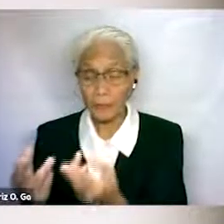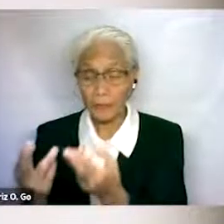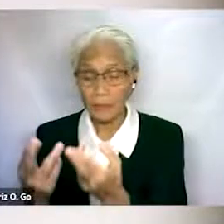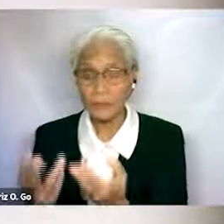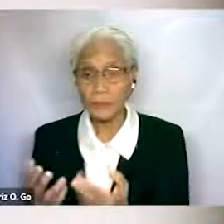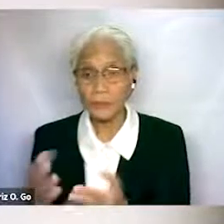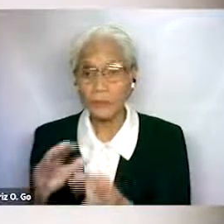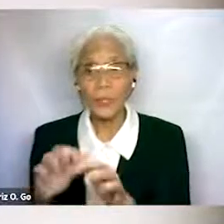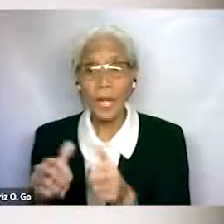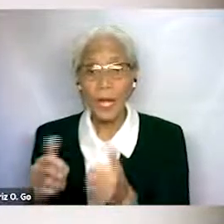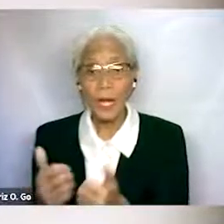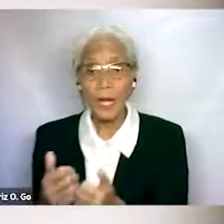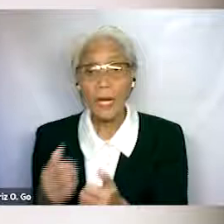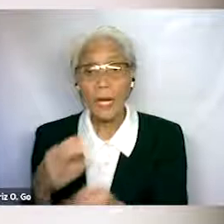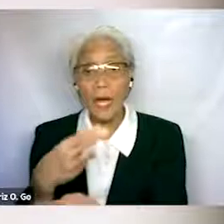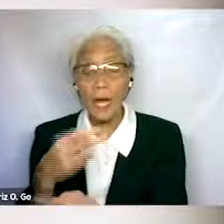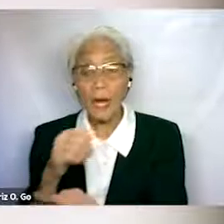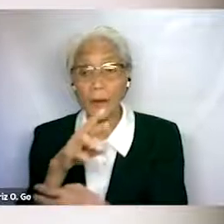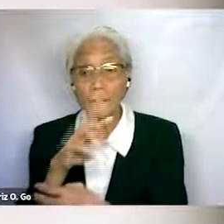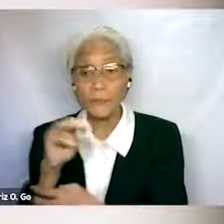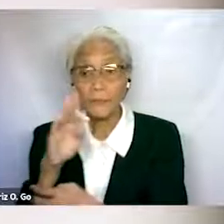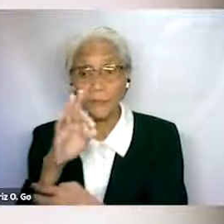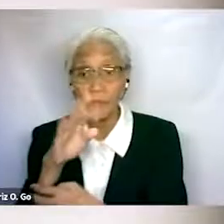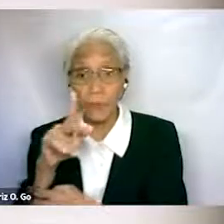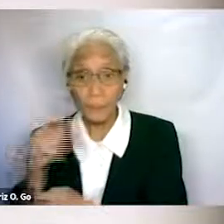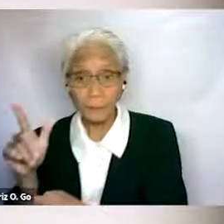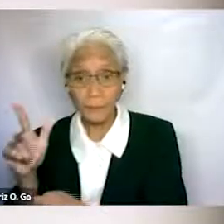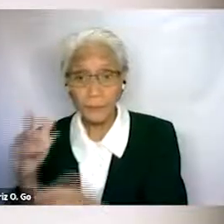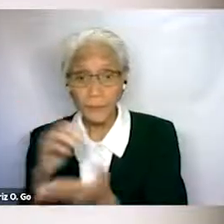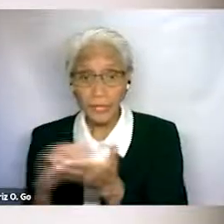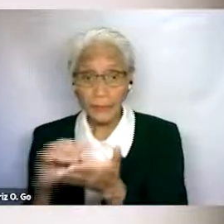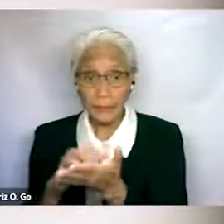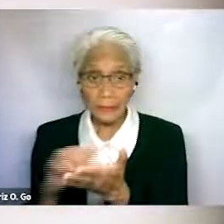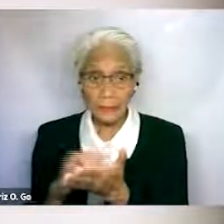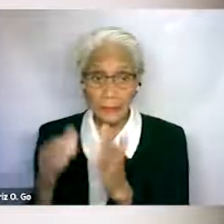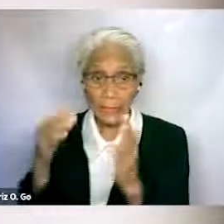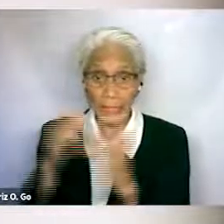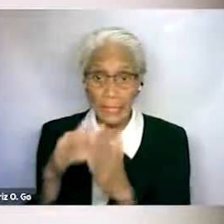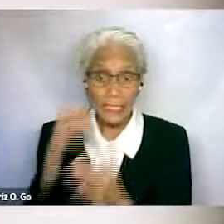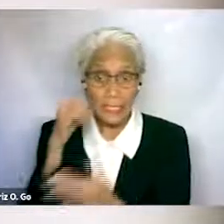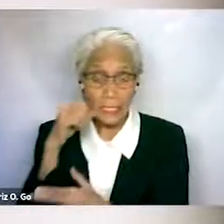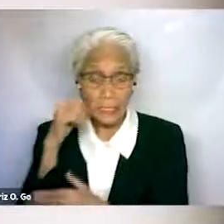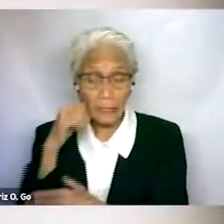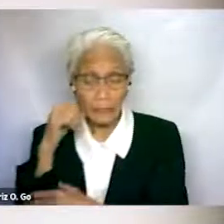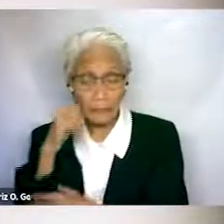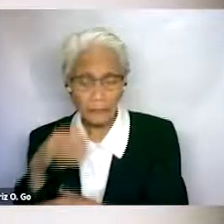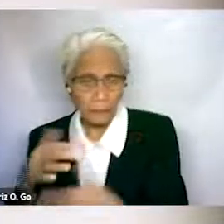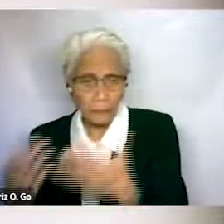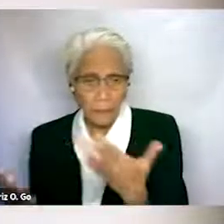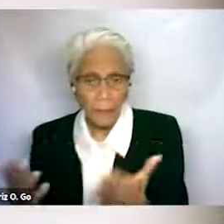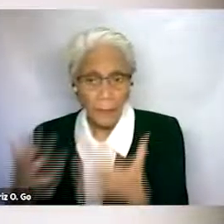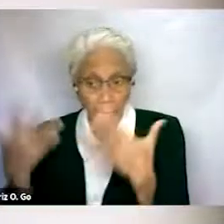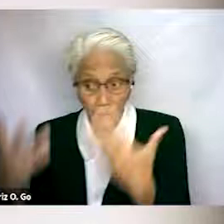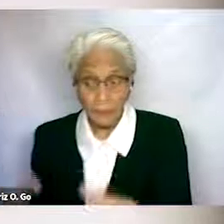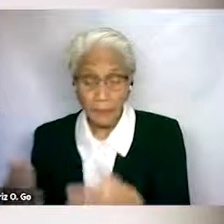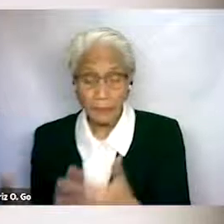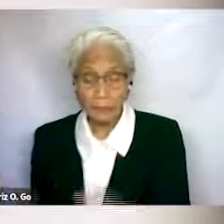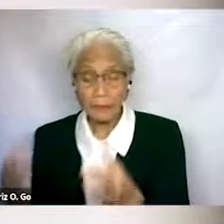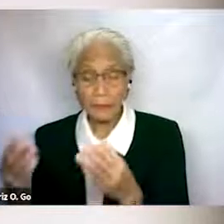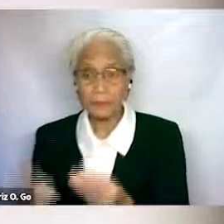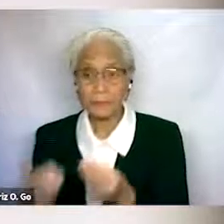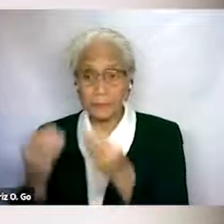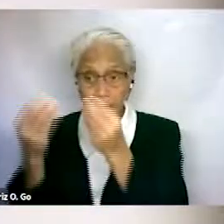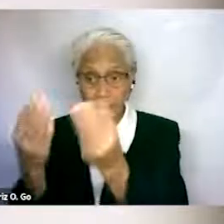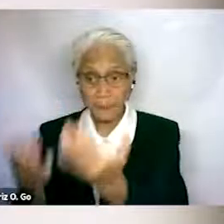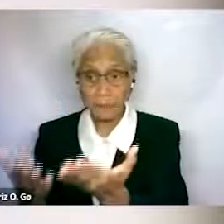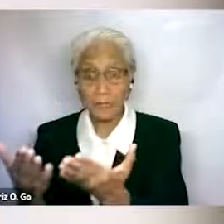that girls, women, children could have different sexual orientation. And this is recognized, and that